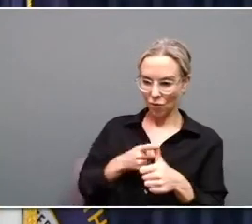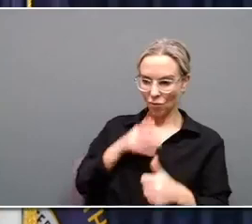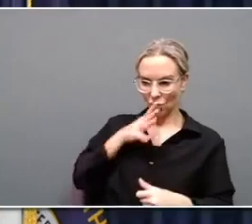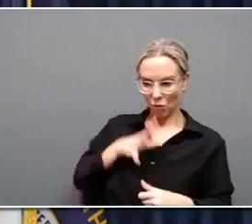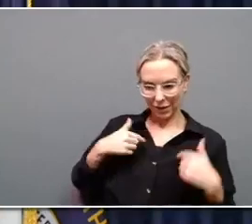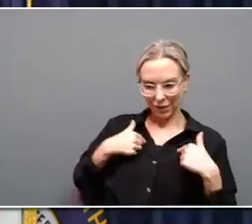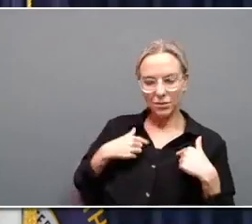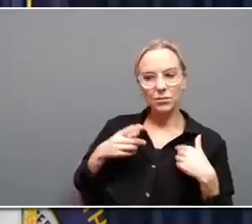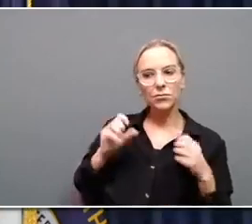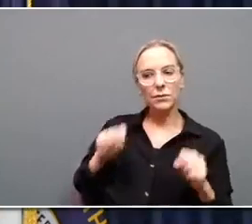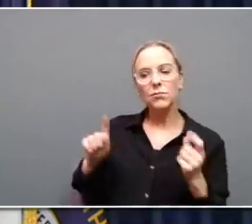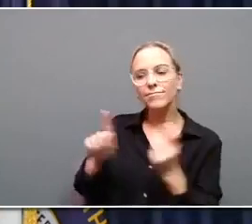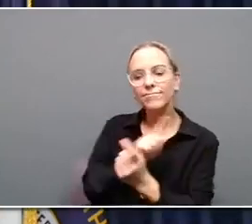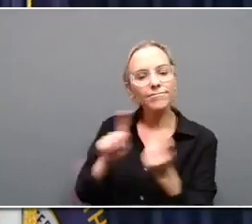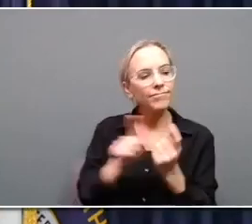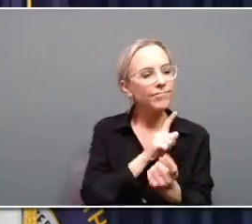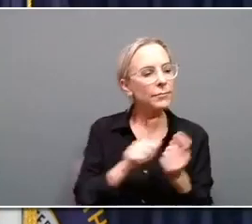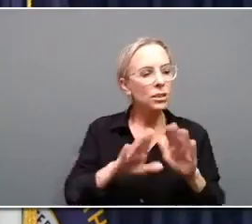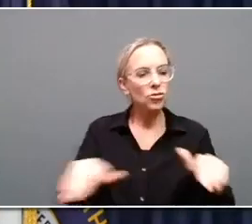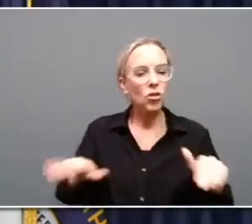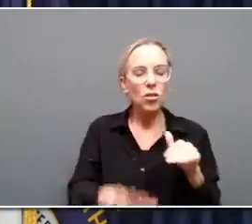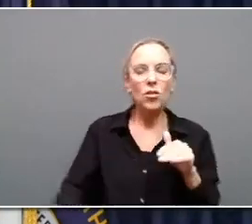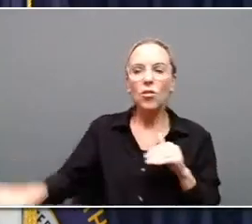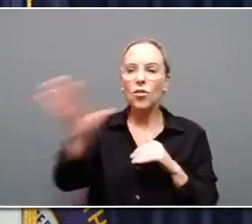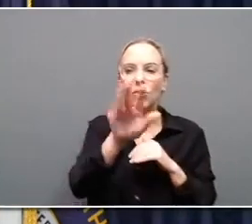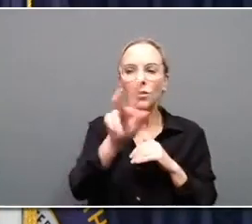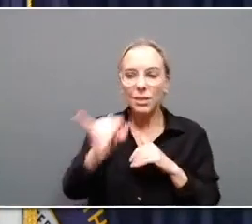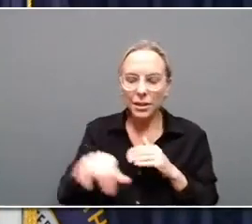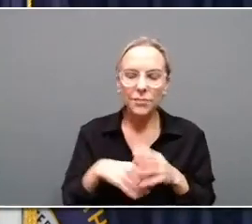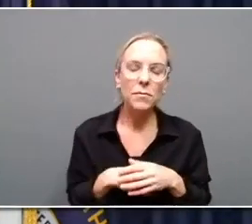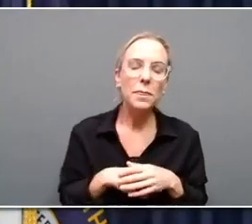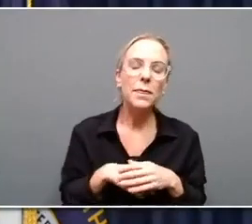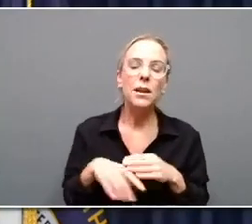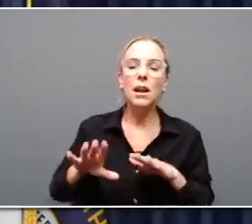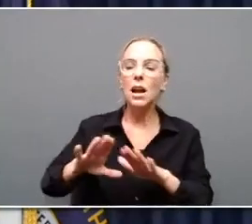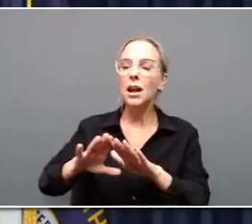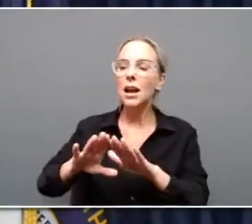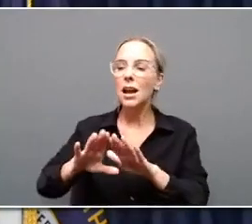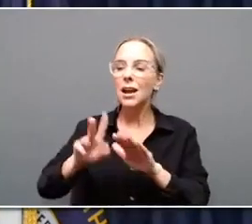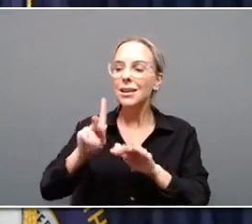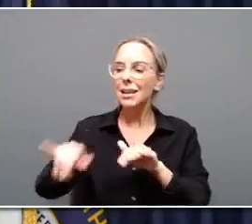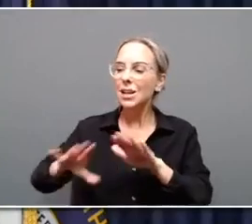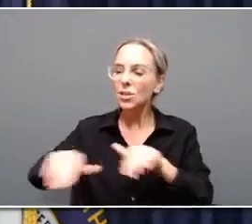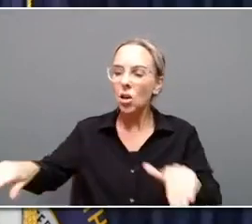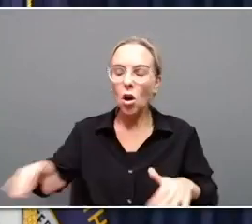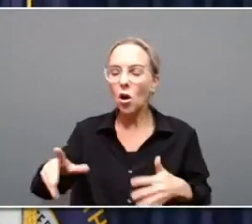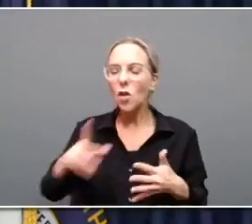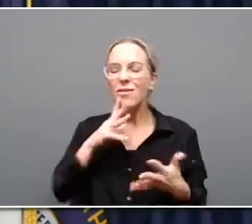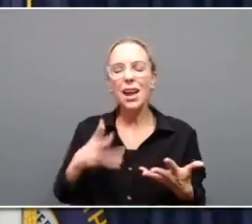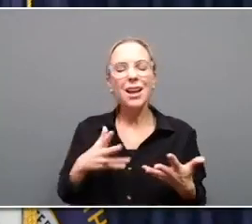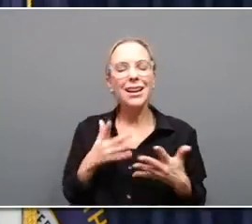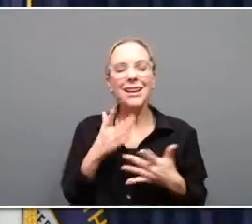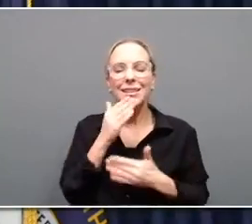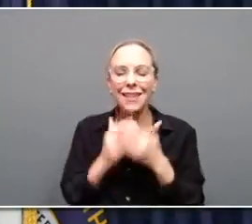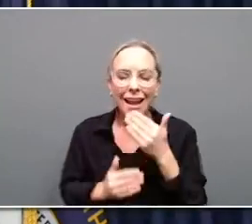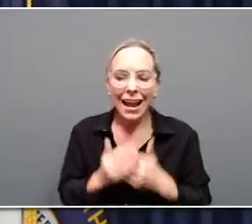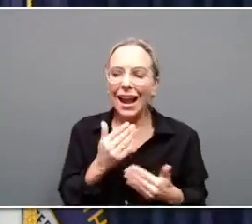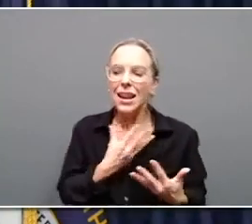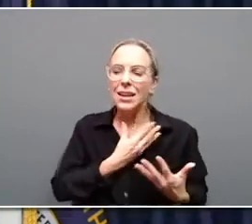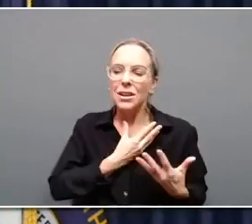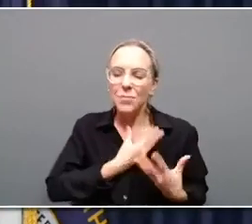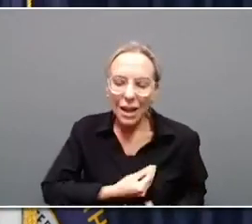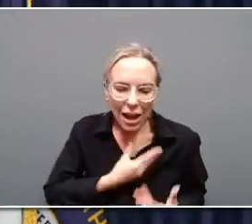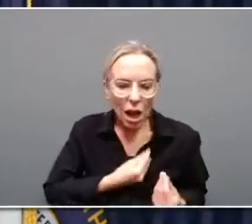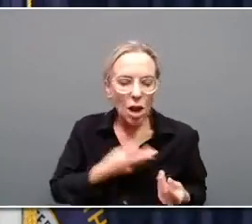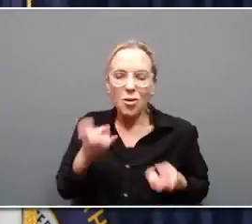Kentucky. Kentucky kids are kind, intelligent, compassionate, creative, and really